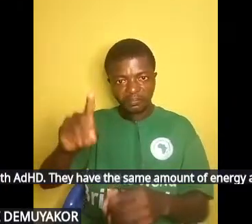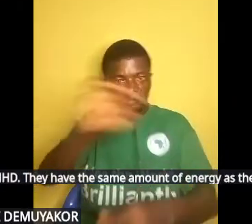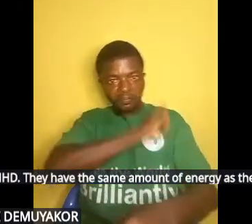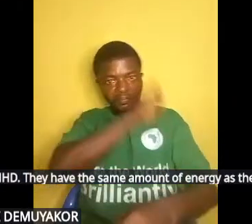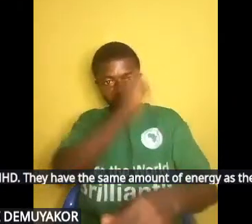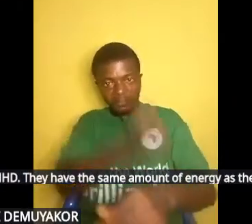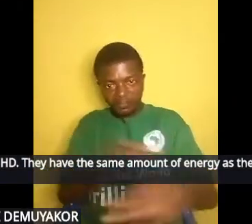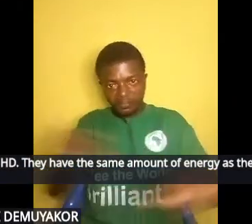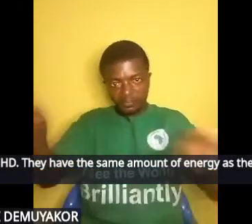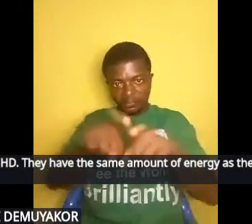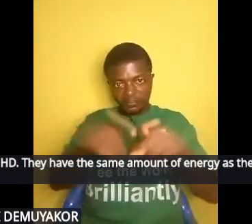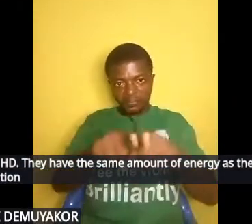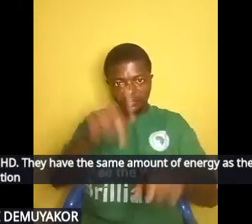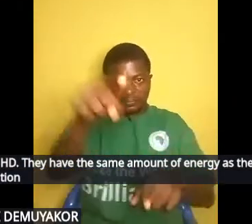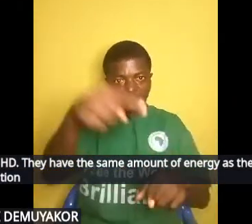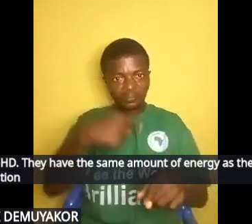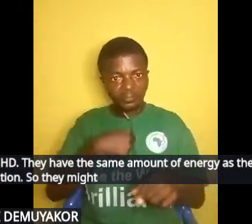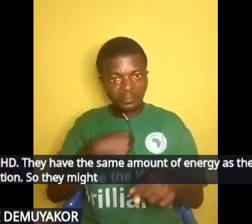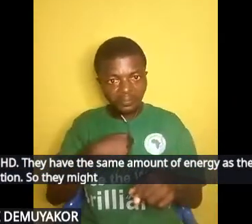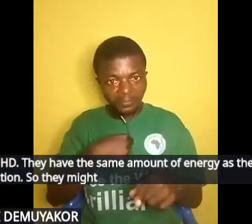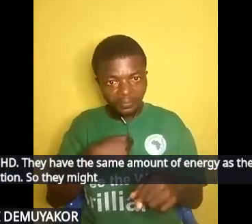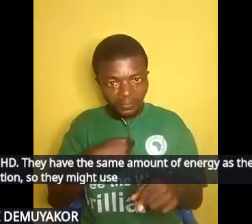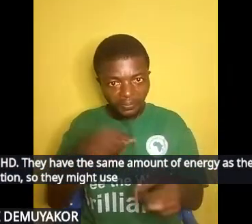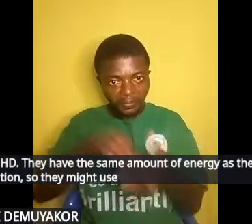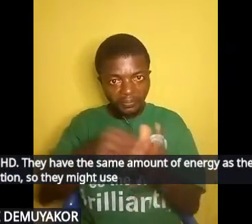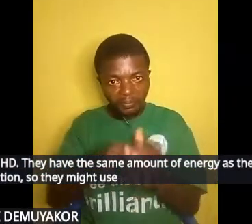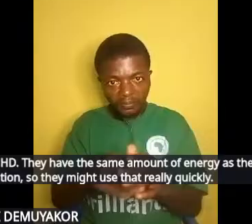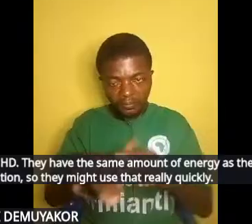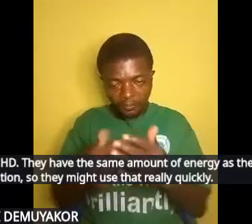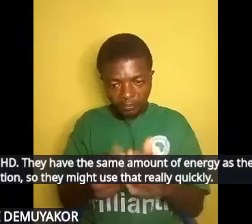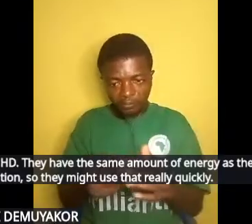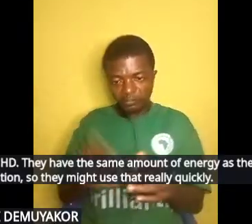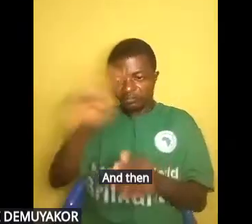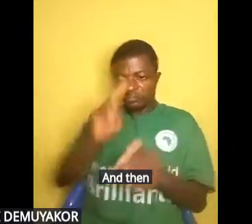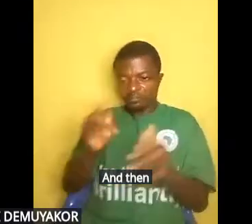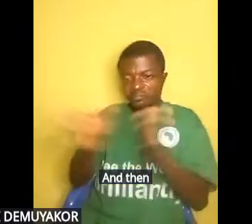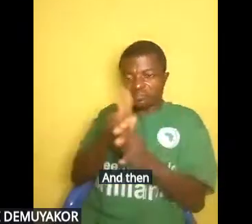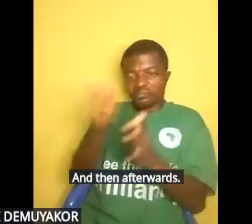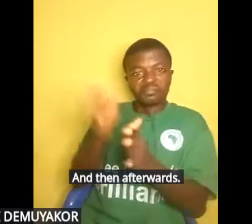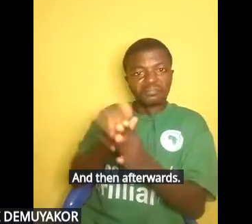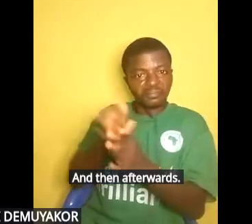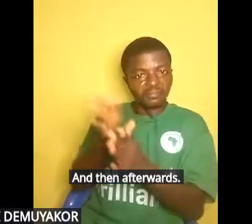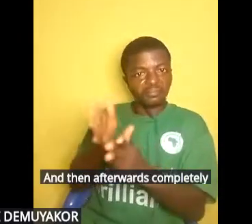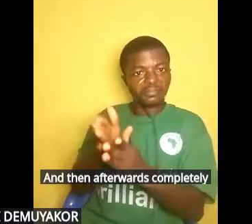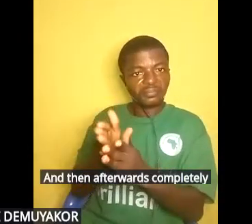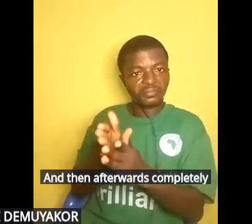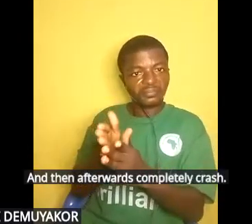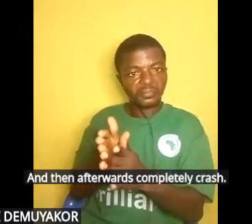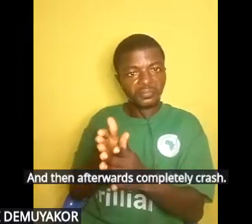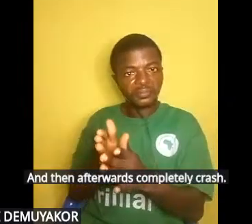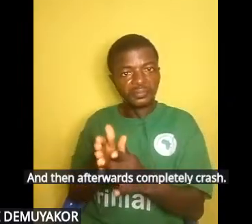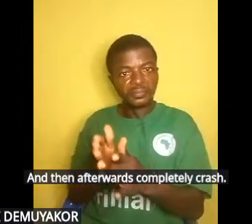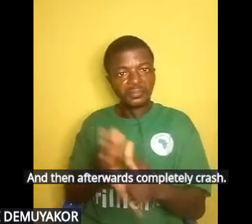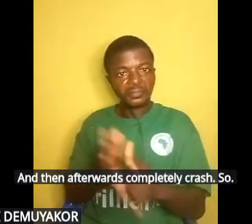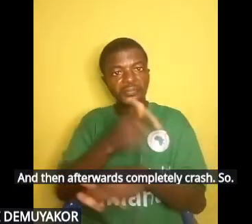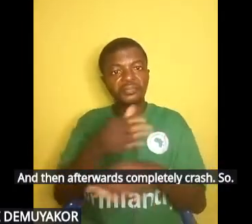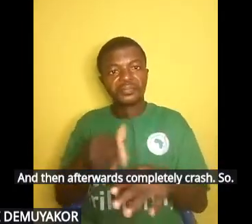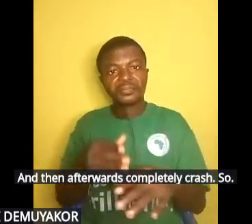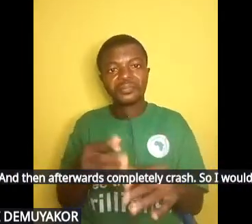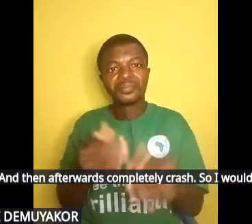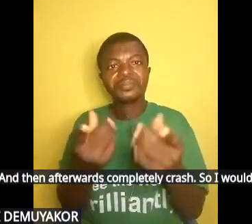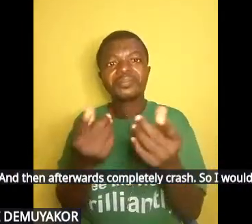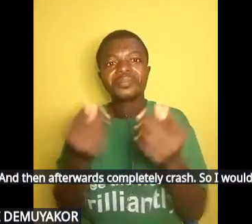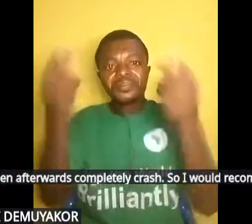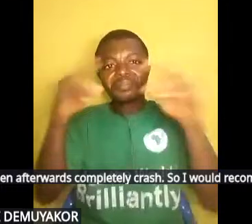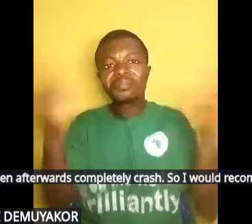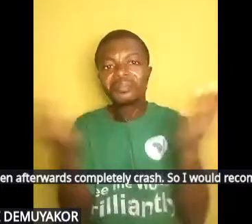the distribution. So they might use up really quickly and then afterwards completely crash. So I would recommend